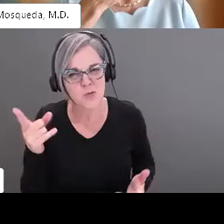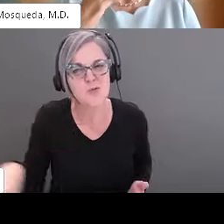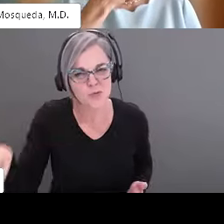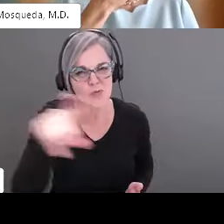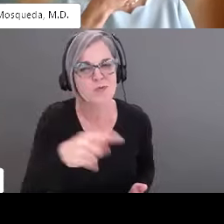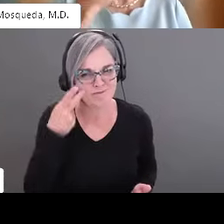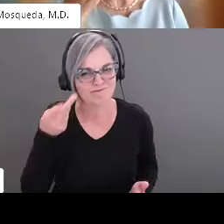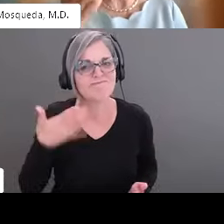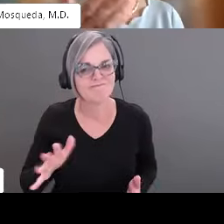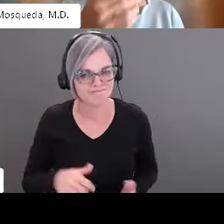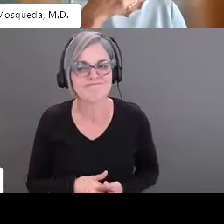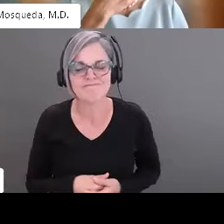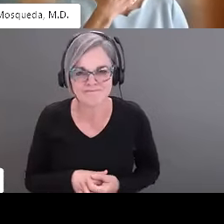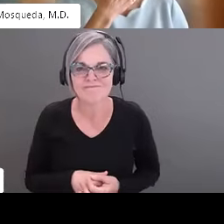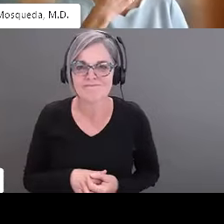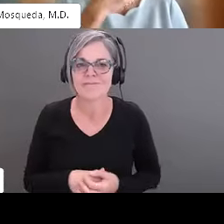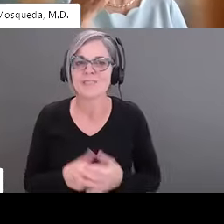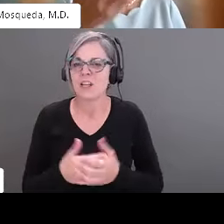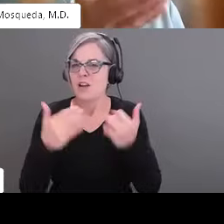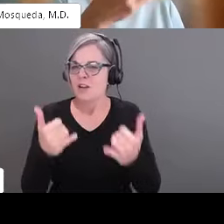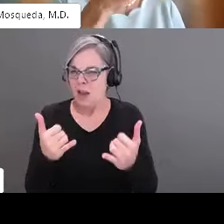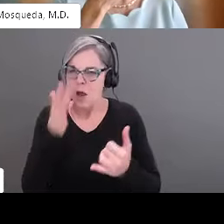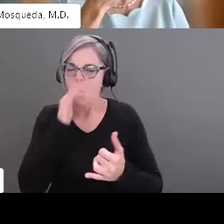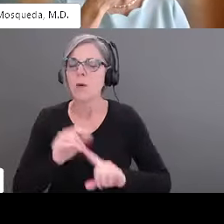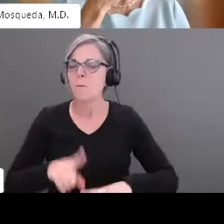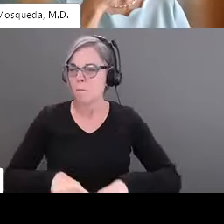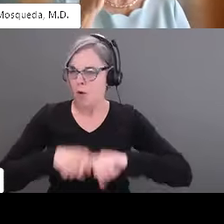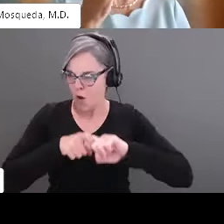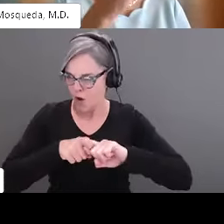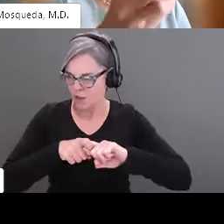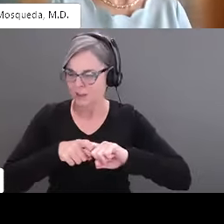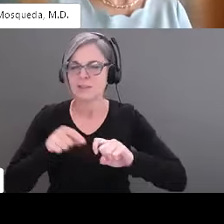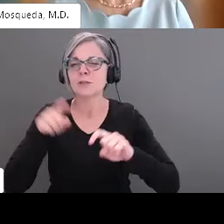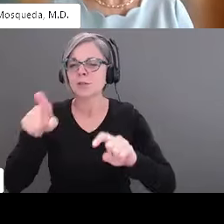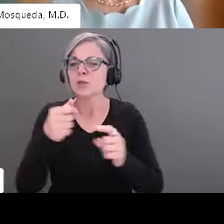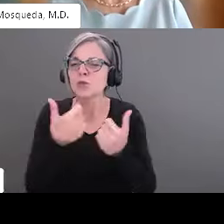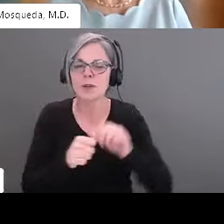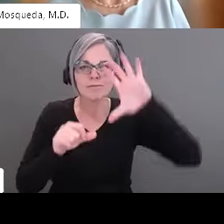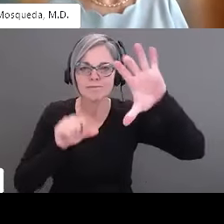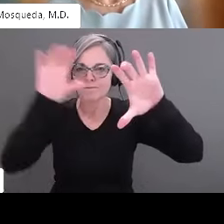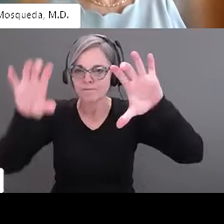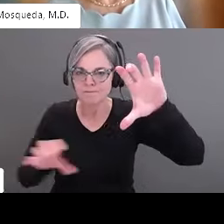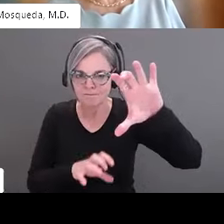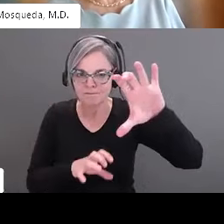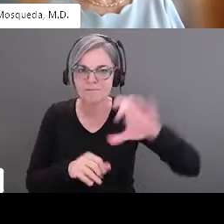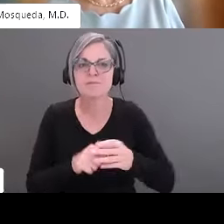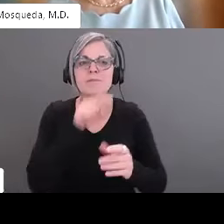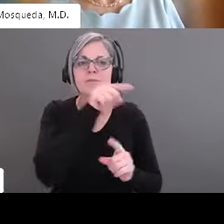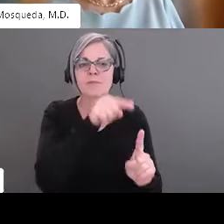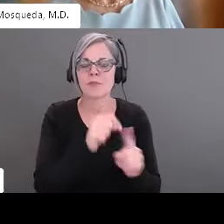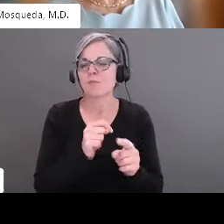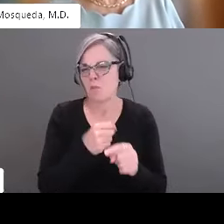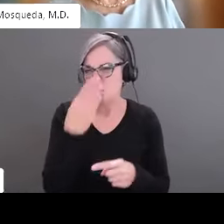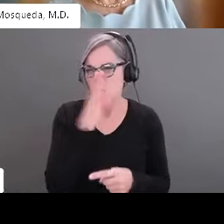ask you to help me fill in the boxes. And if it's possible to start with the vulnerable older adult, with Mr.